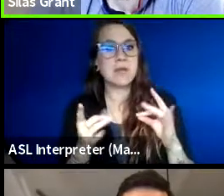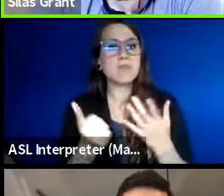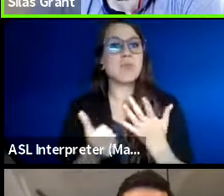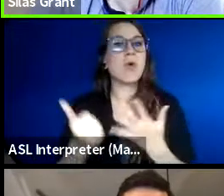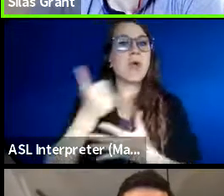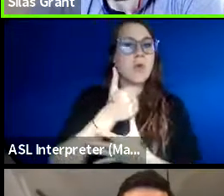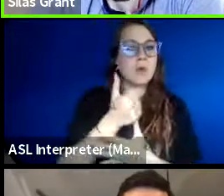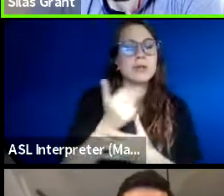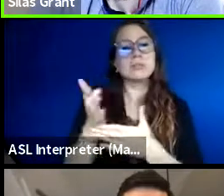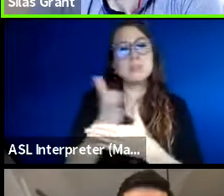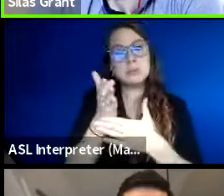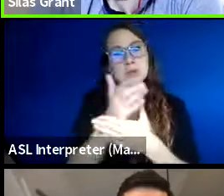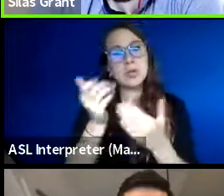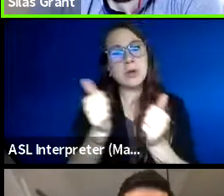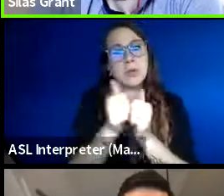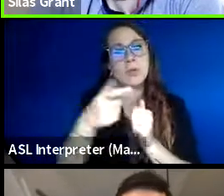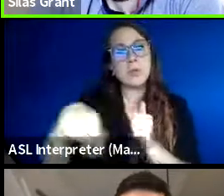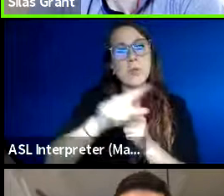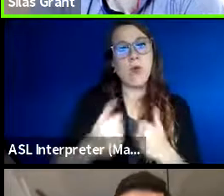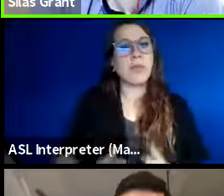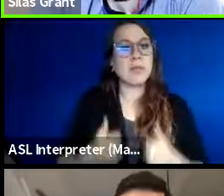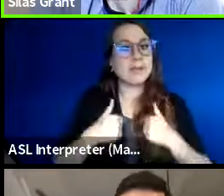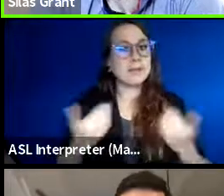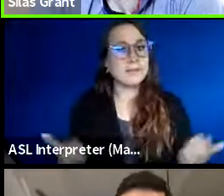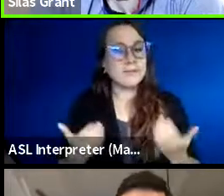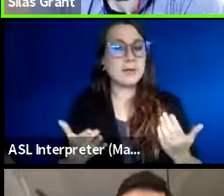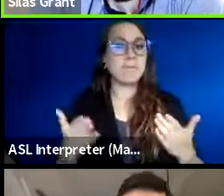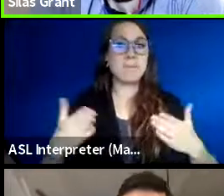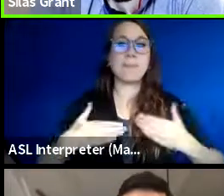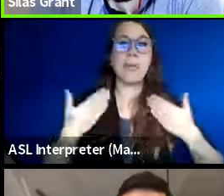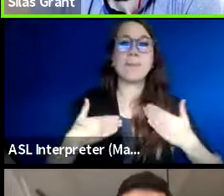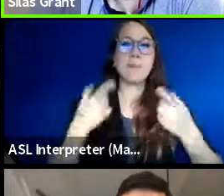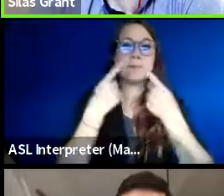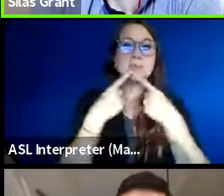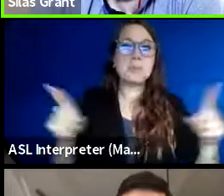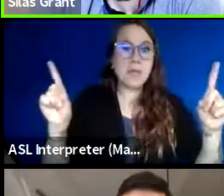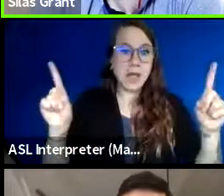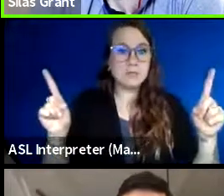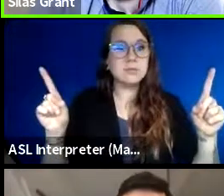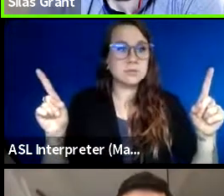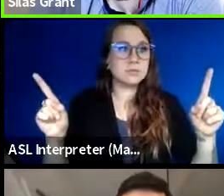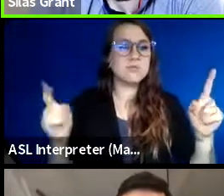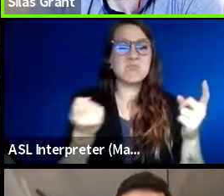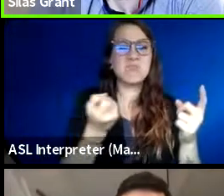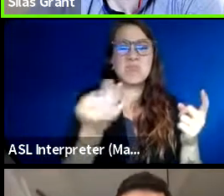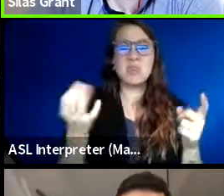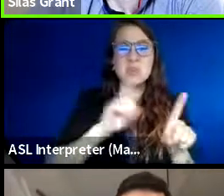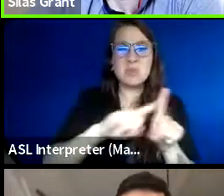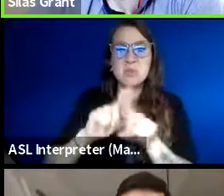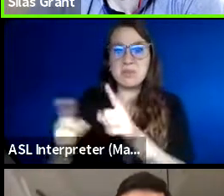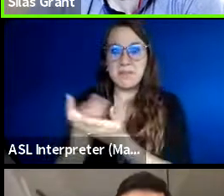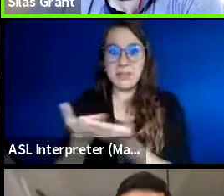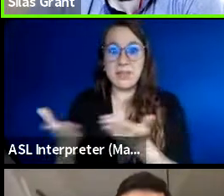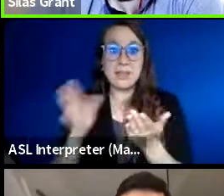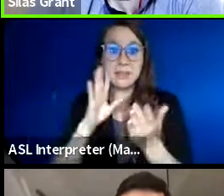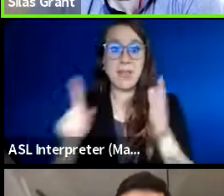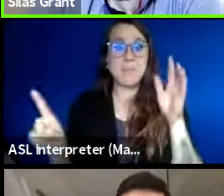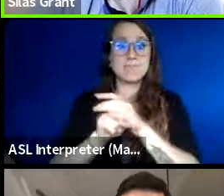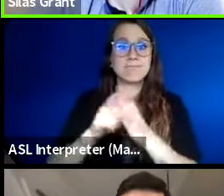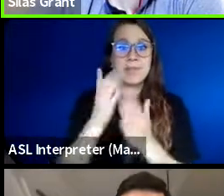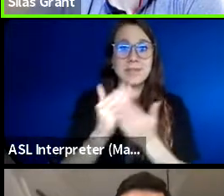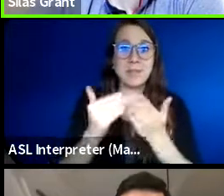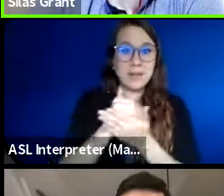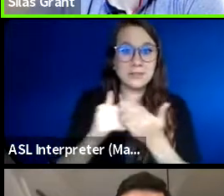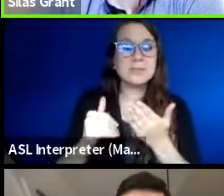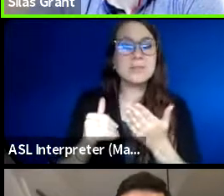all as residents. And so I am happy to announce a number of items that landed in the budget that